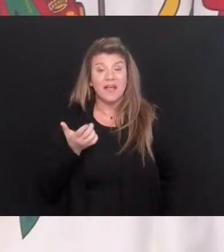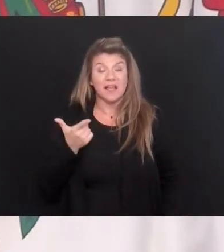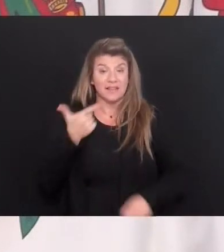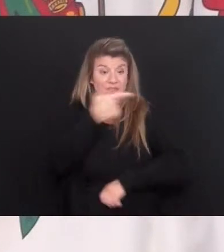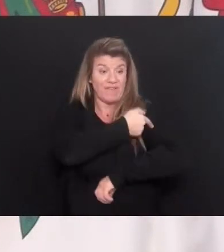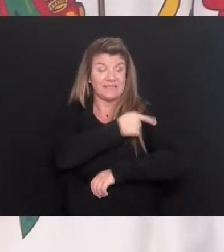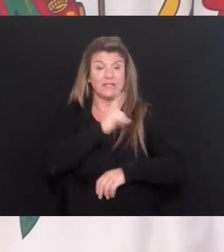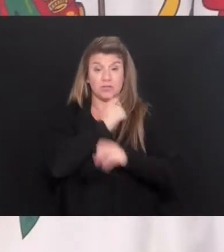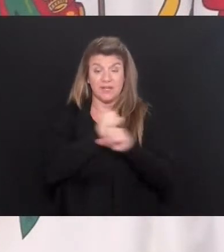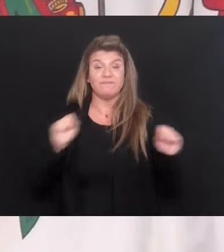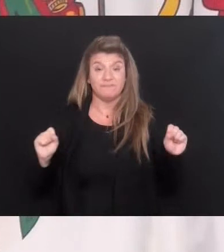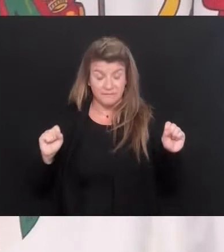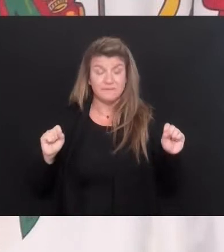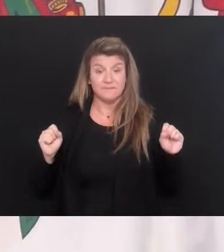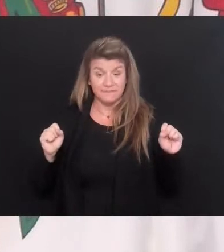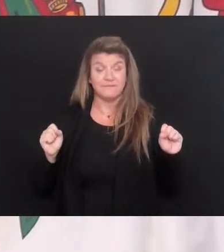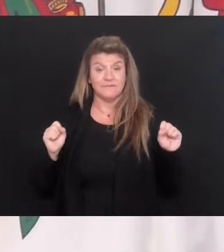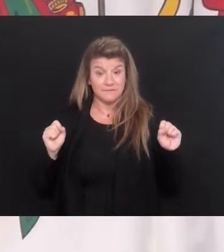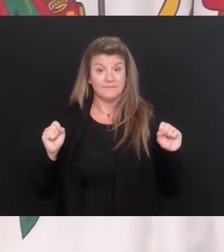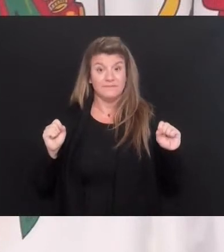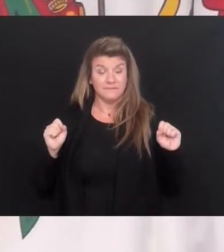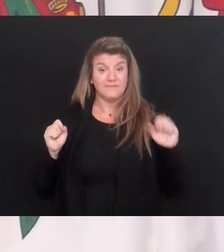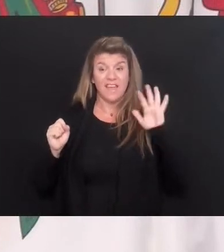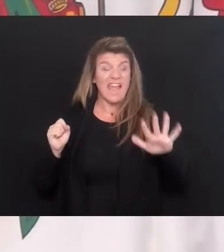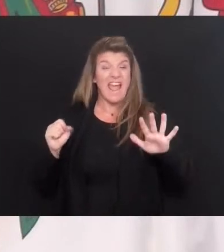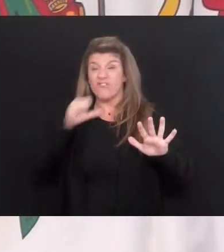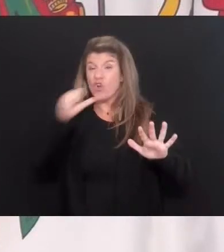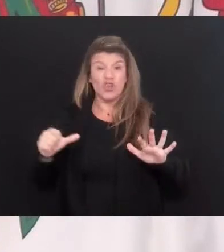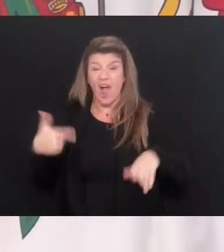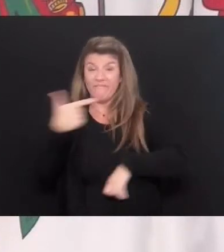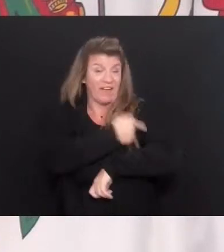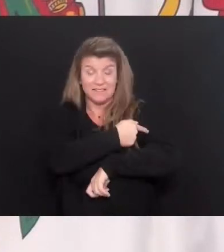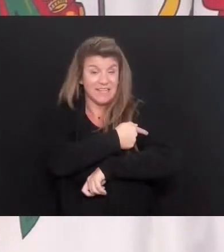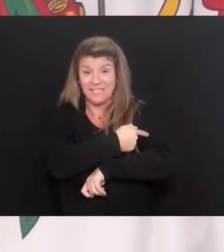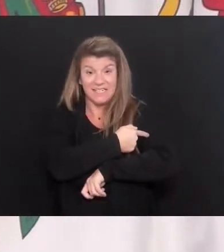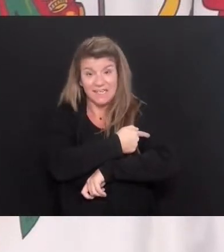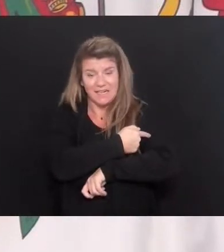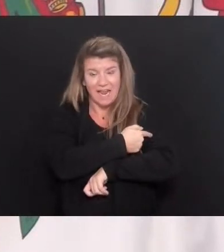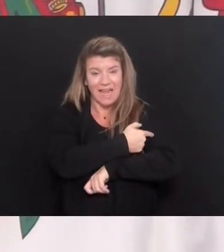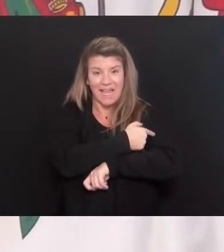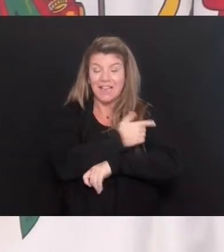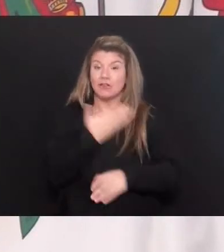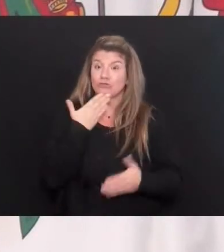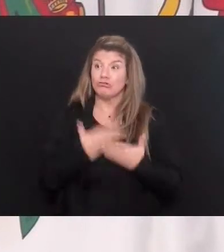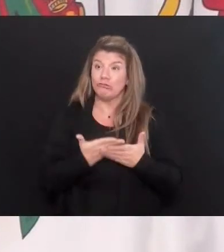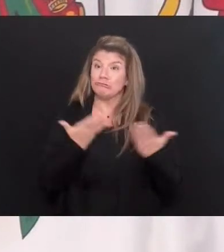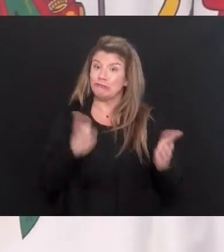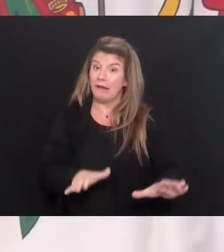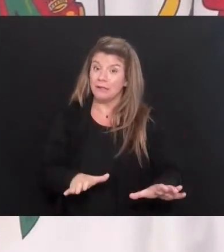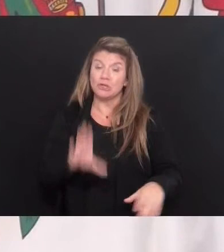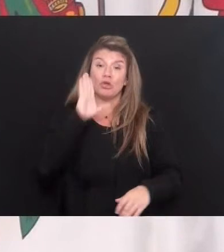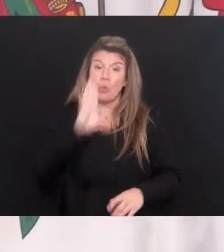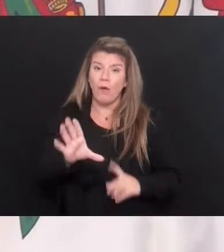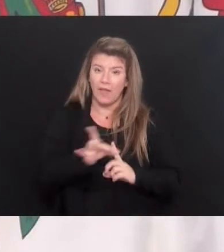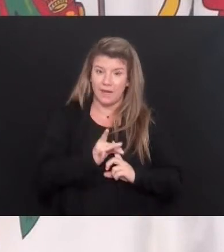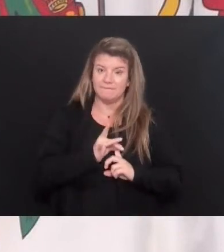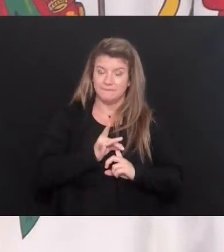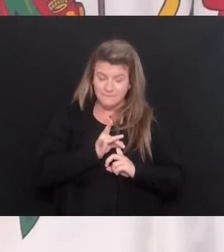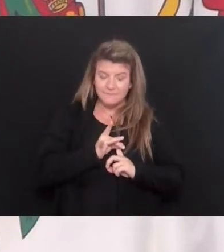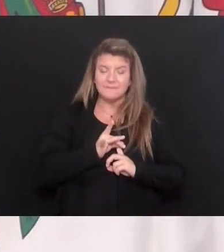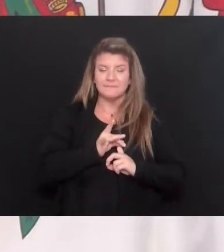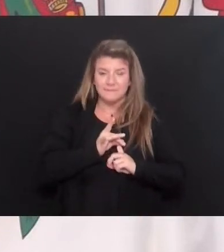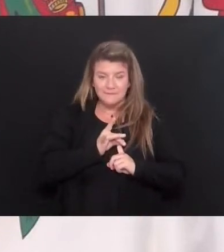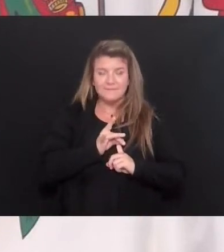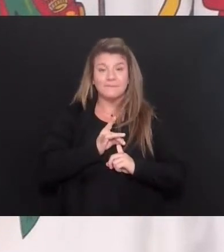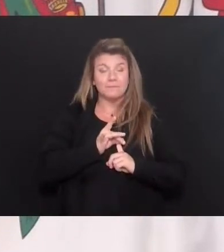really safe. It tells us that if you're not vaccinated, there's a real chance you're going to get this. And then